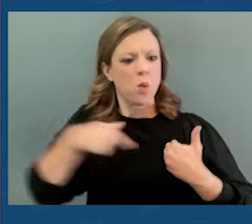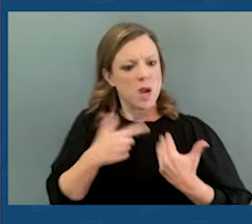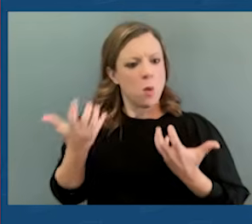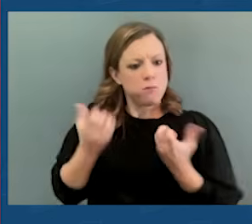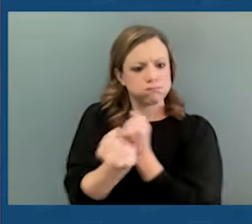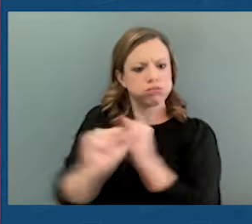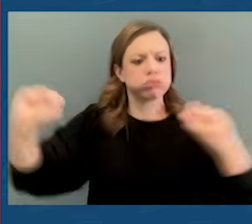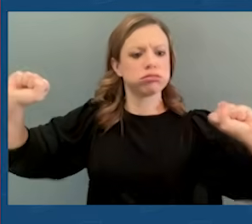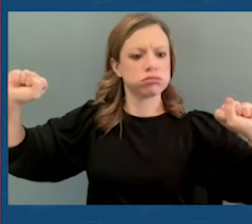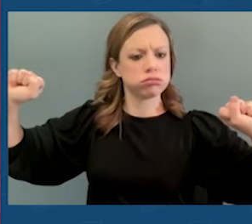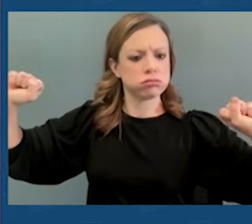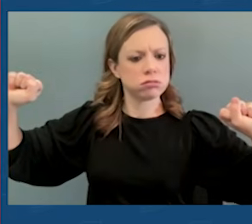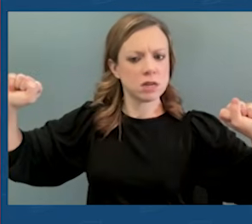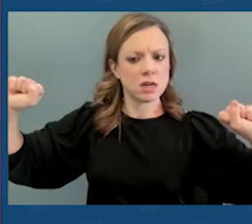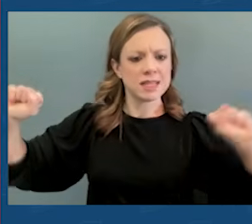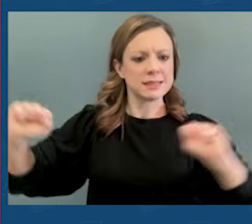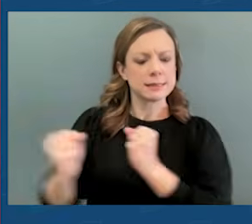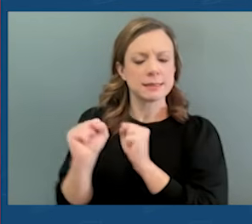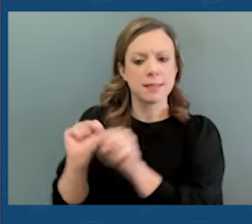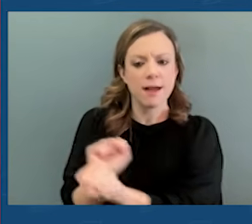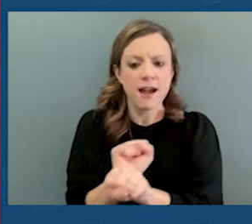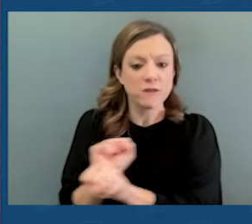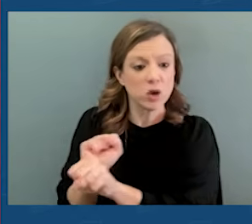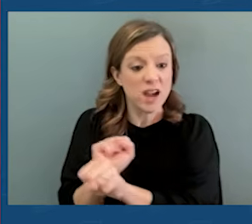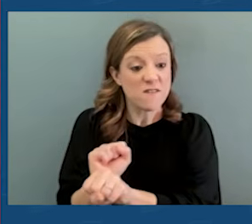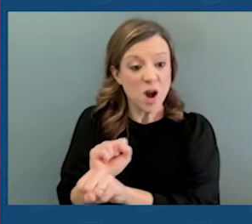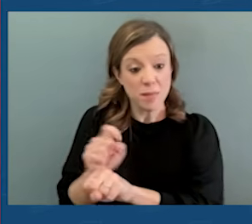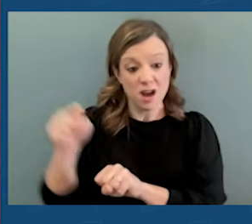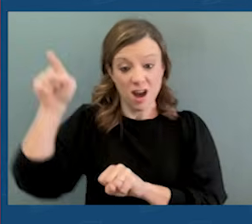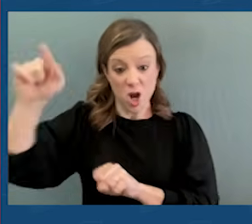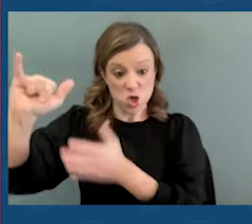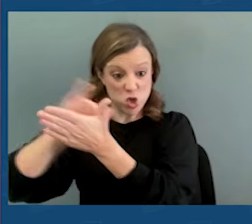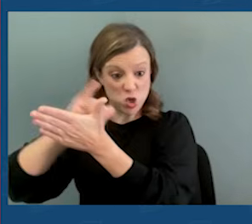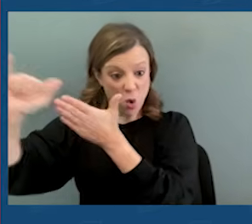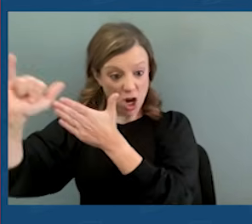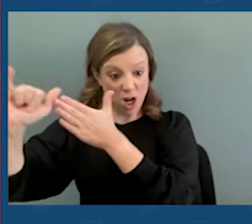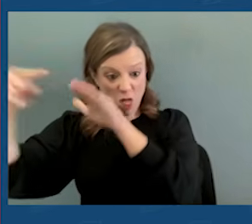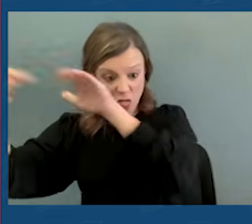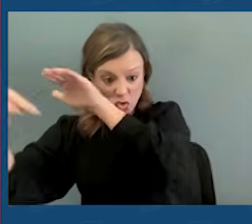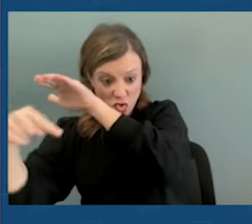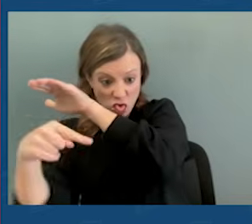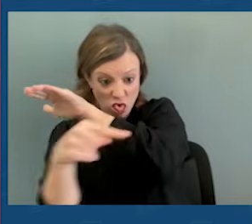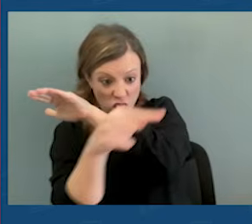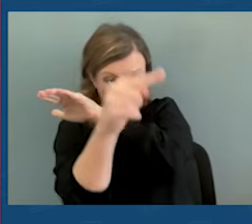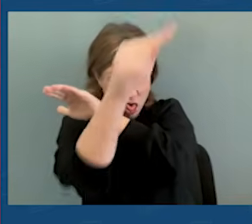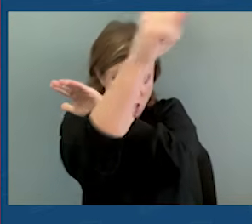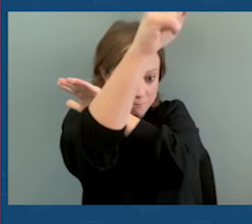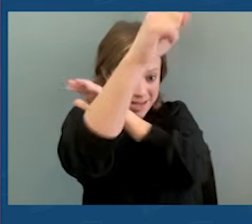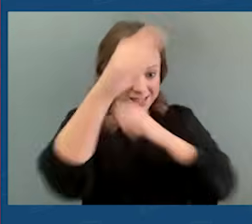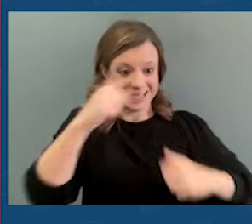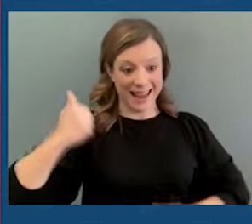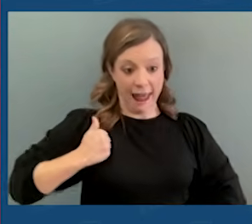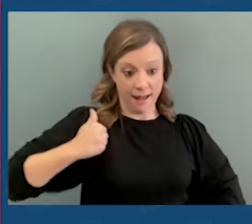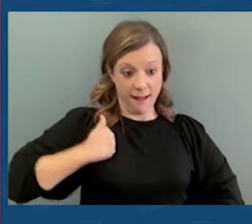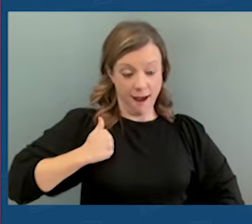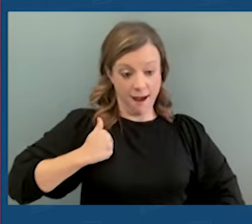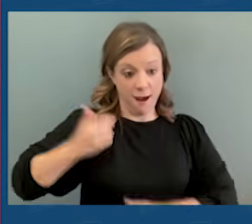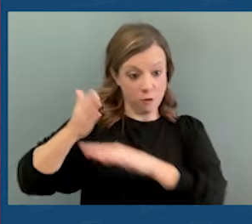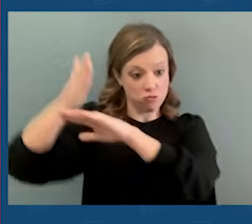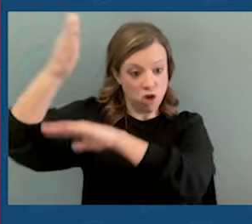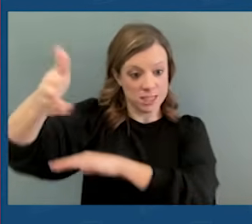Underground Railroad itself, which ran from New York all the way to Canada, crossing over in Niagara Falls, where I was